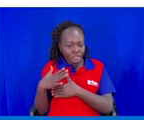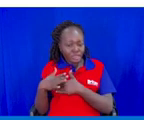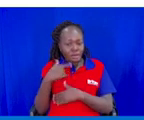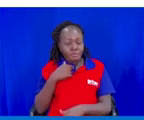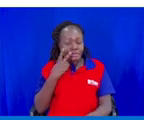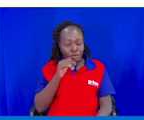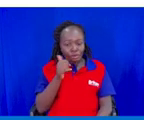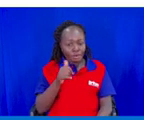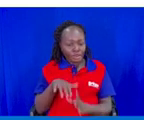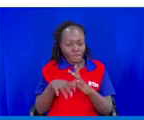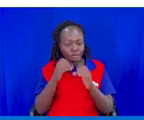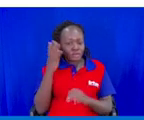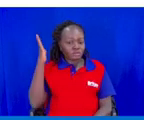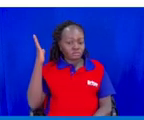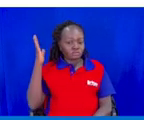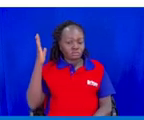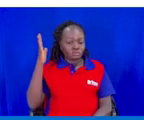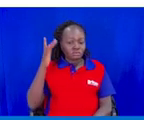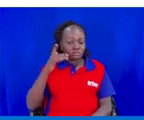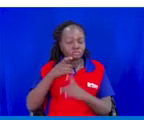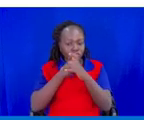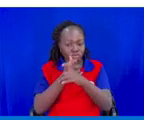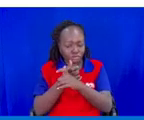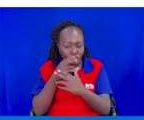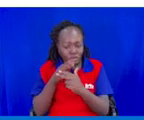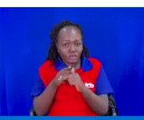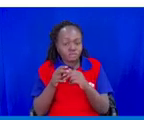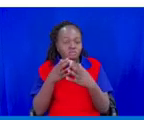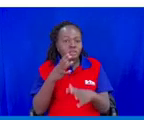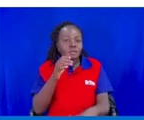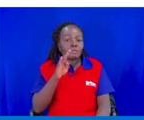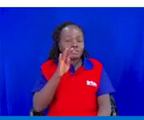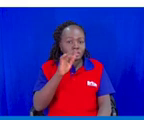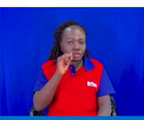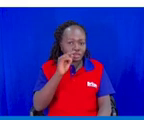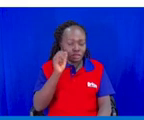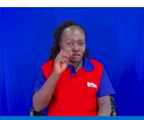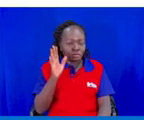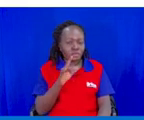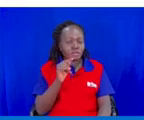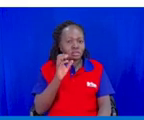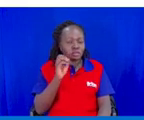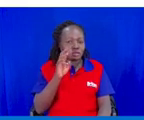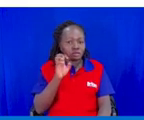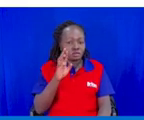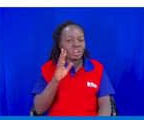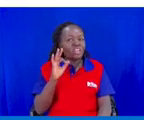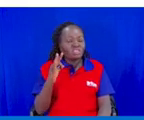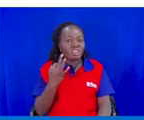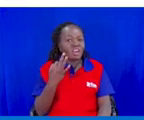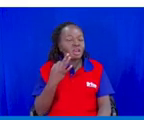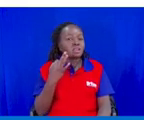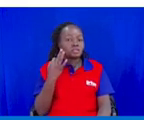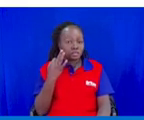picture the award-winning and iconic Britam Tower, which is reputed to be for now the third tallest building in